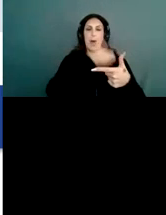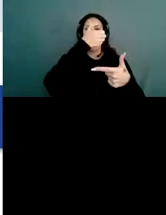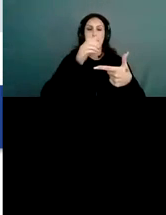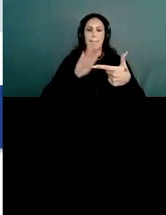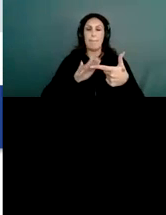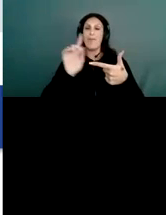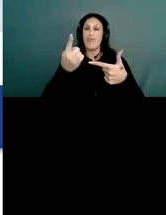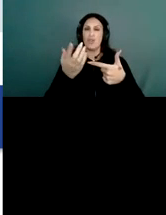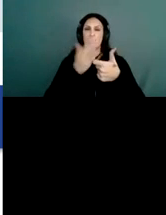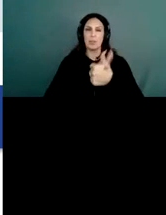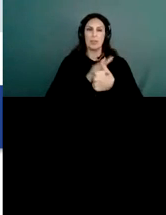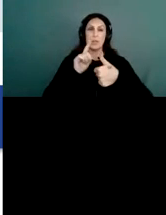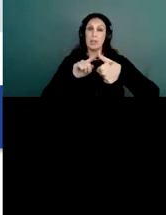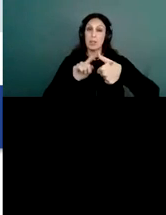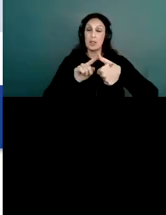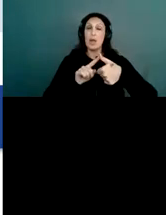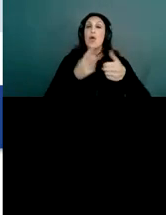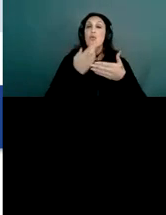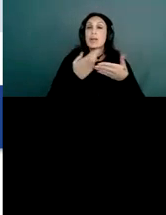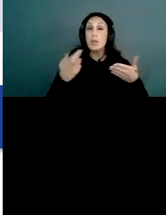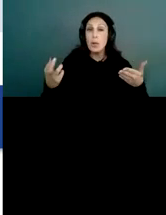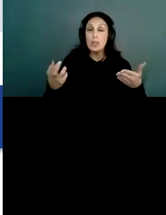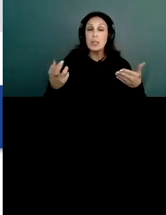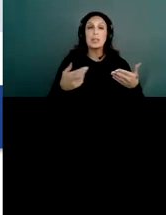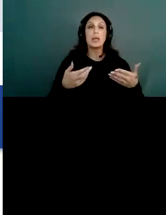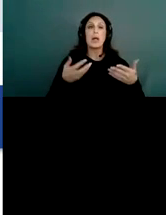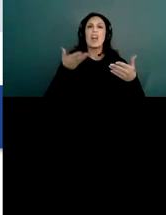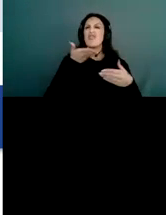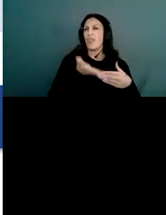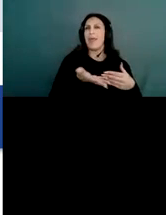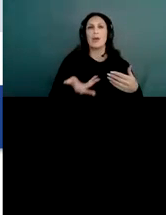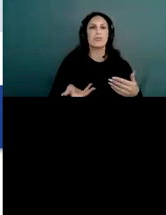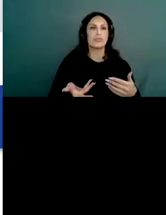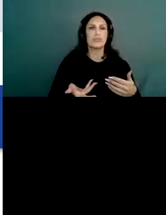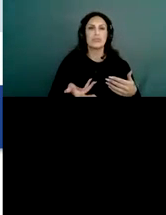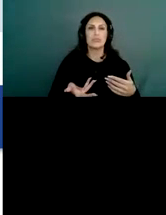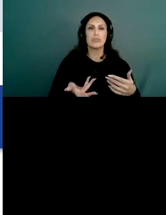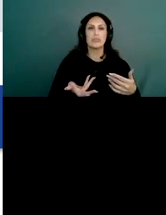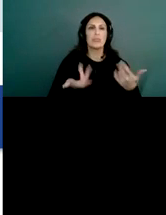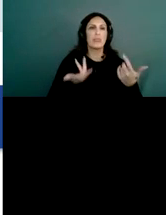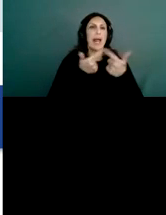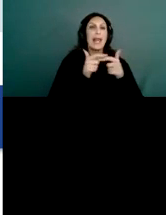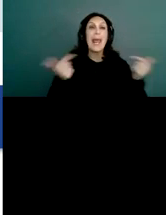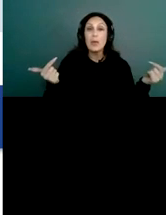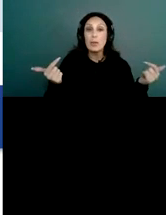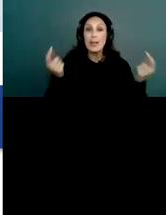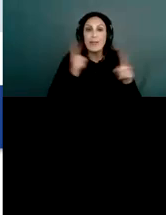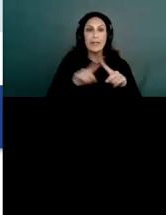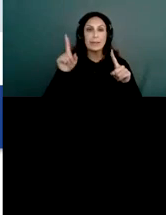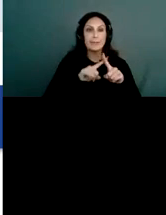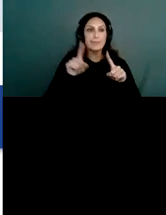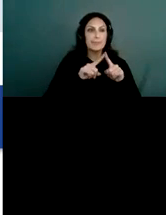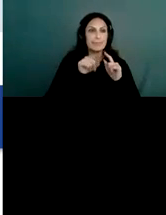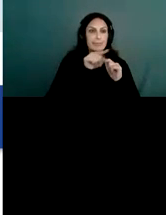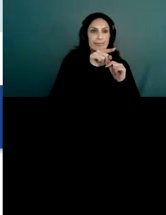it says these resources are available in all of these languages as well. I